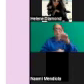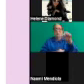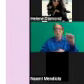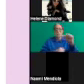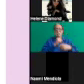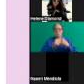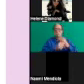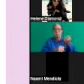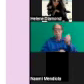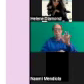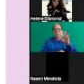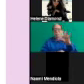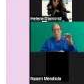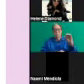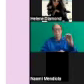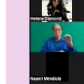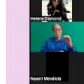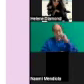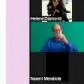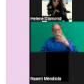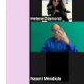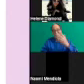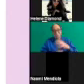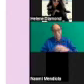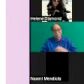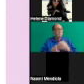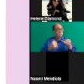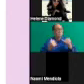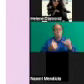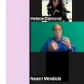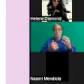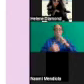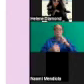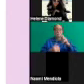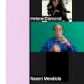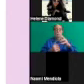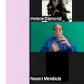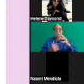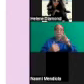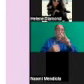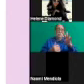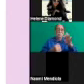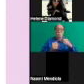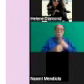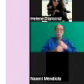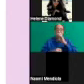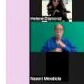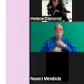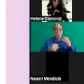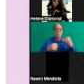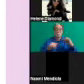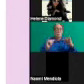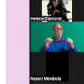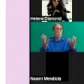that really, in here it is. It's nearly 34 years old, and it's